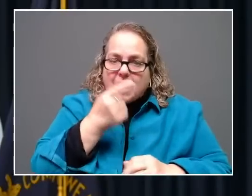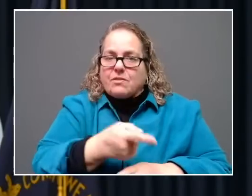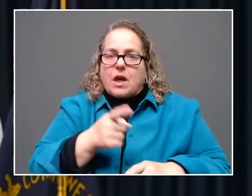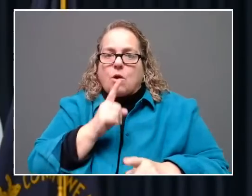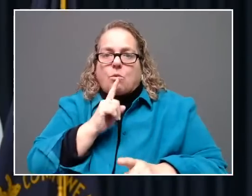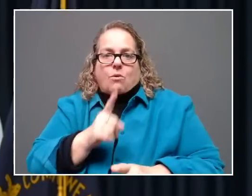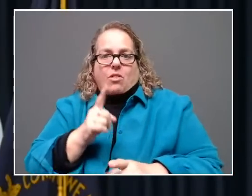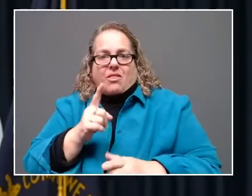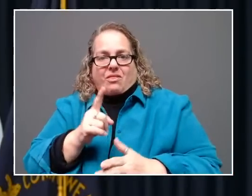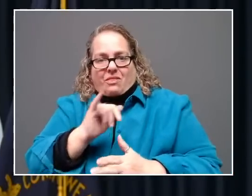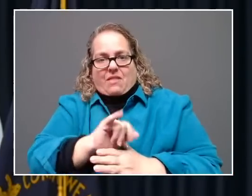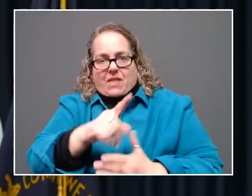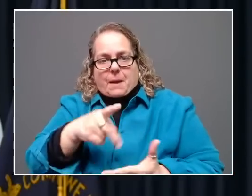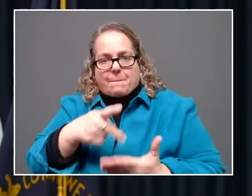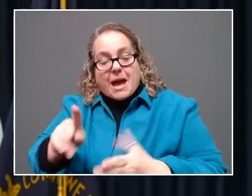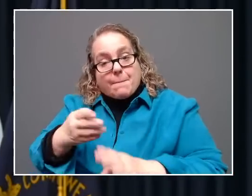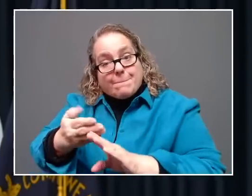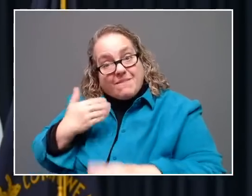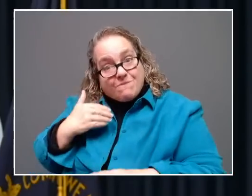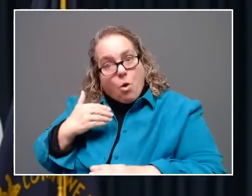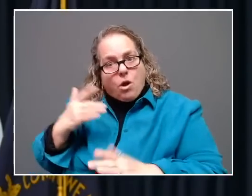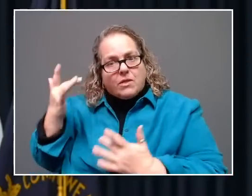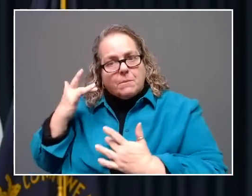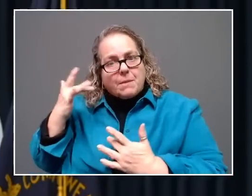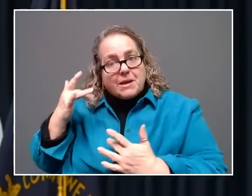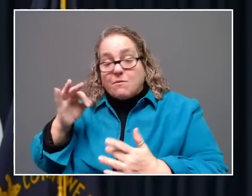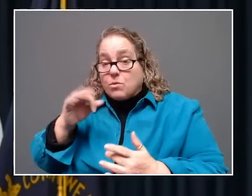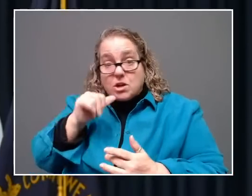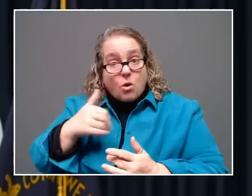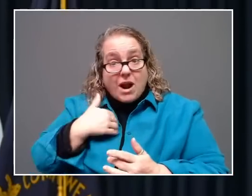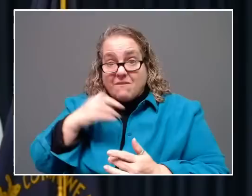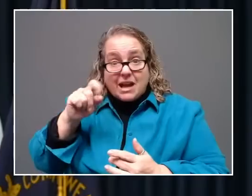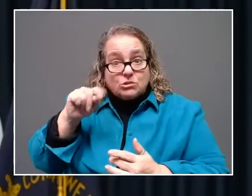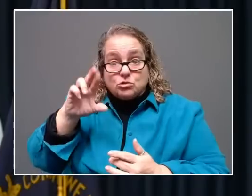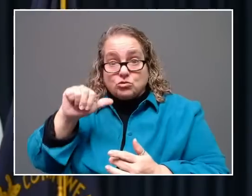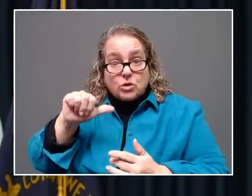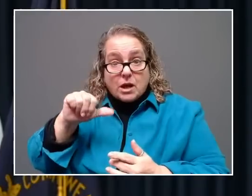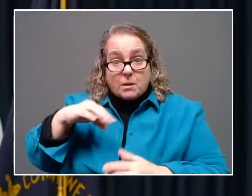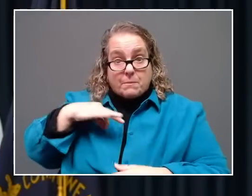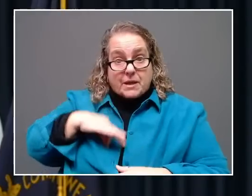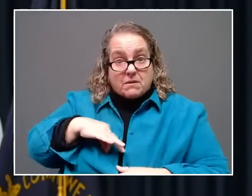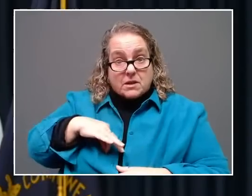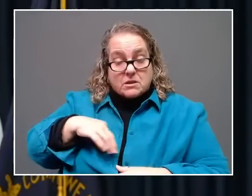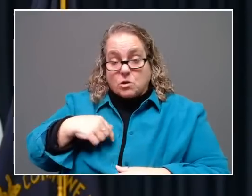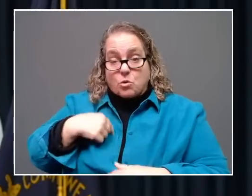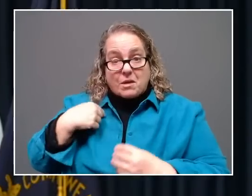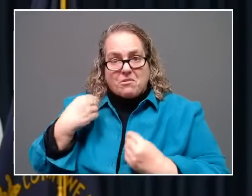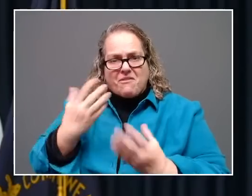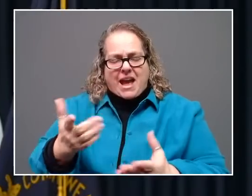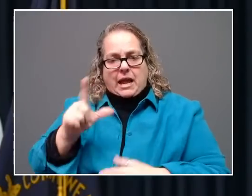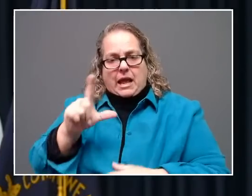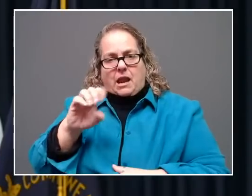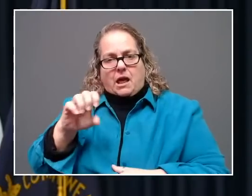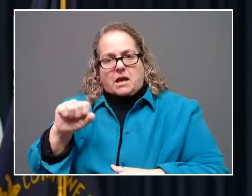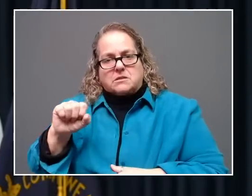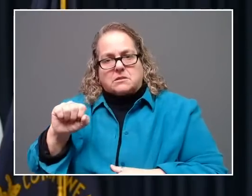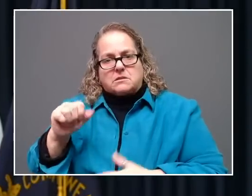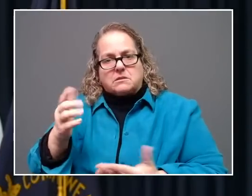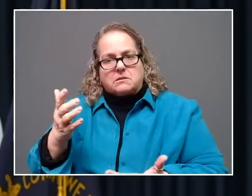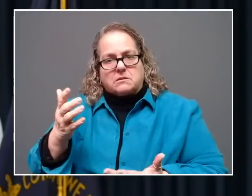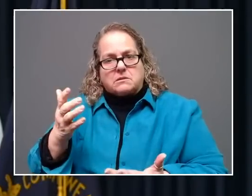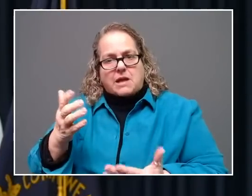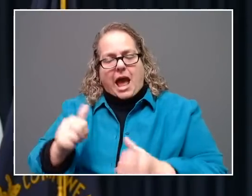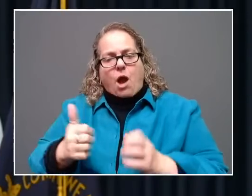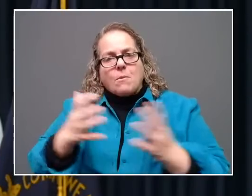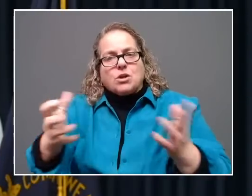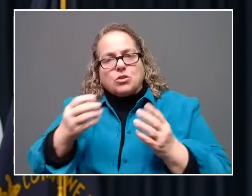the pandemic. If we don't have these extra benefits, we are providing less in terms of how much food people can